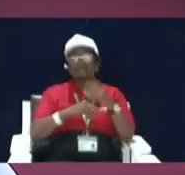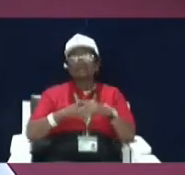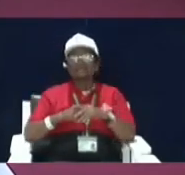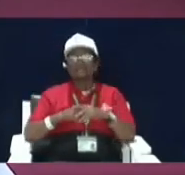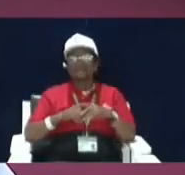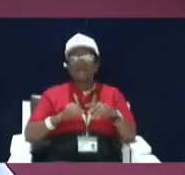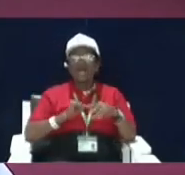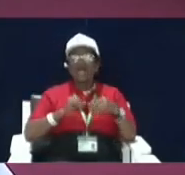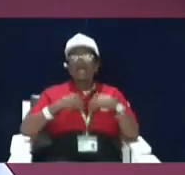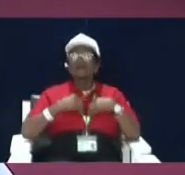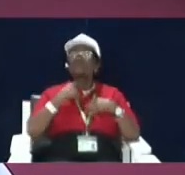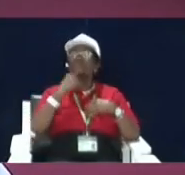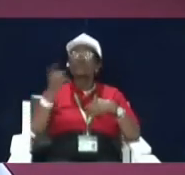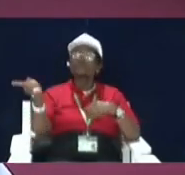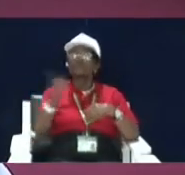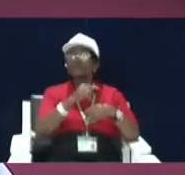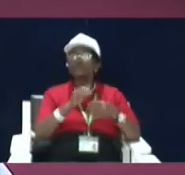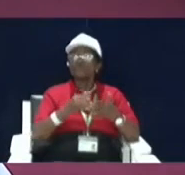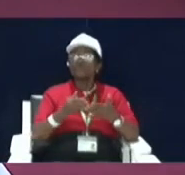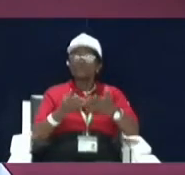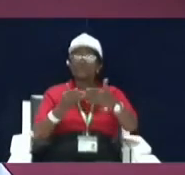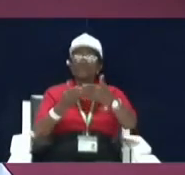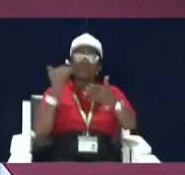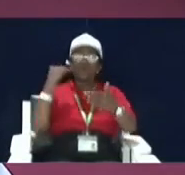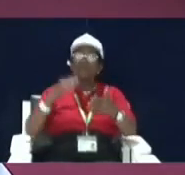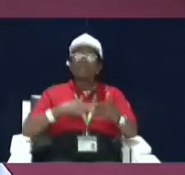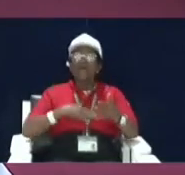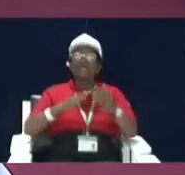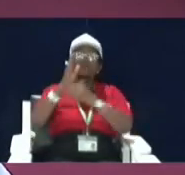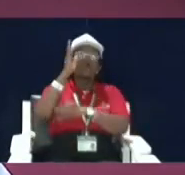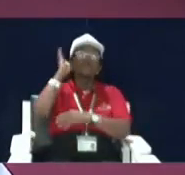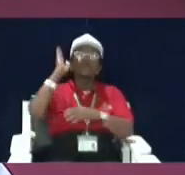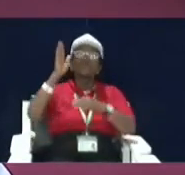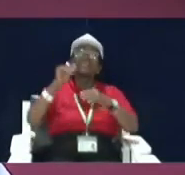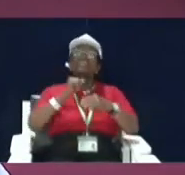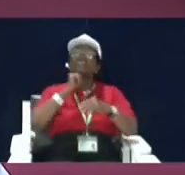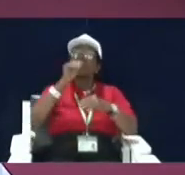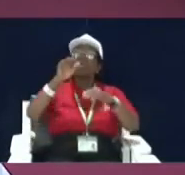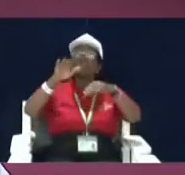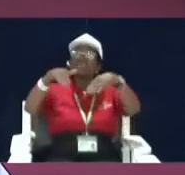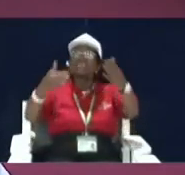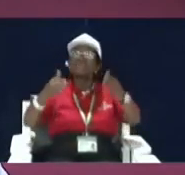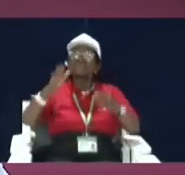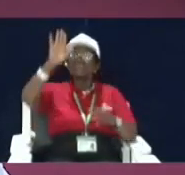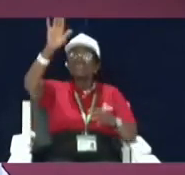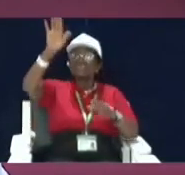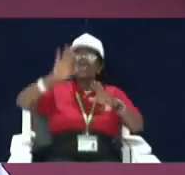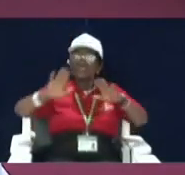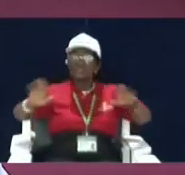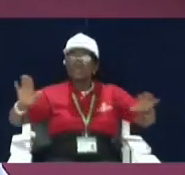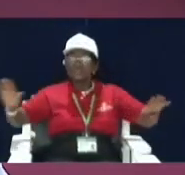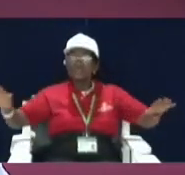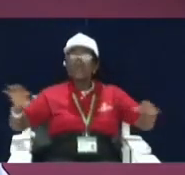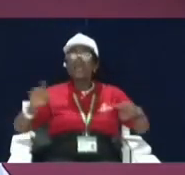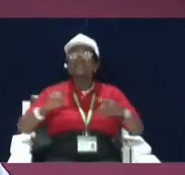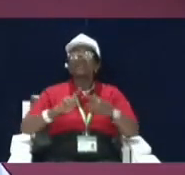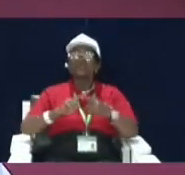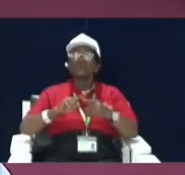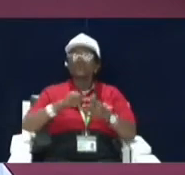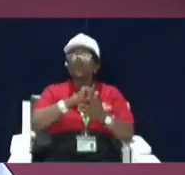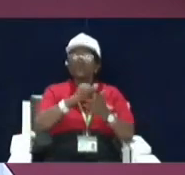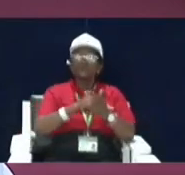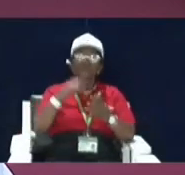I've told you before, my God is not going to give his children to those who are